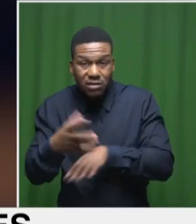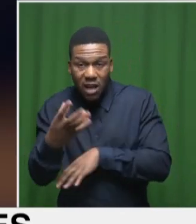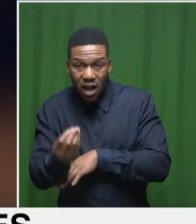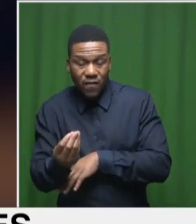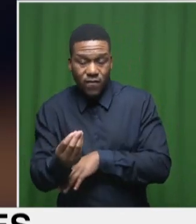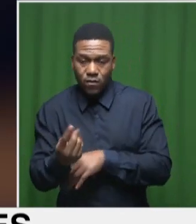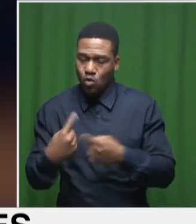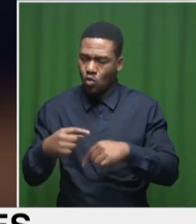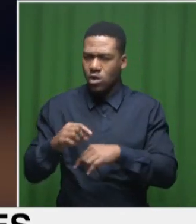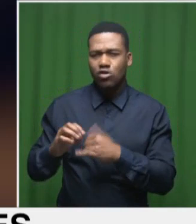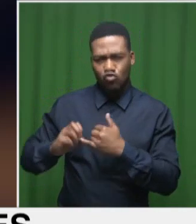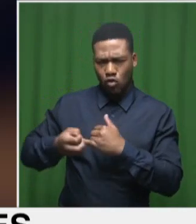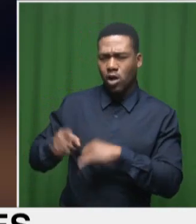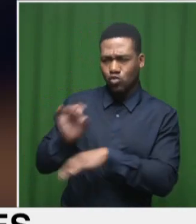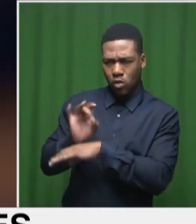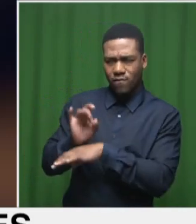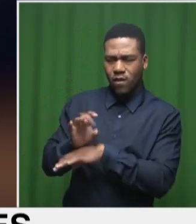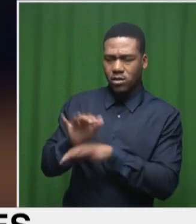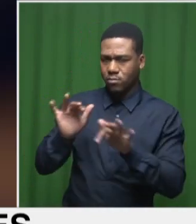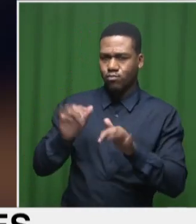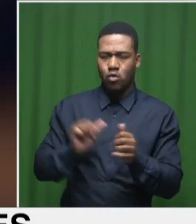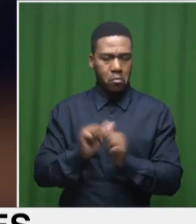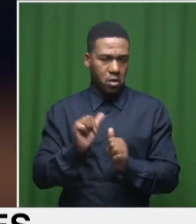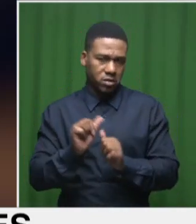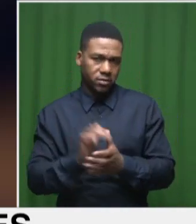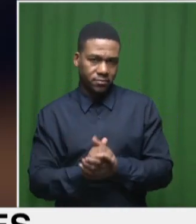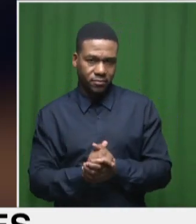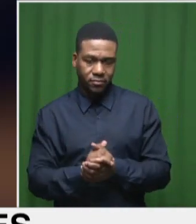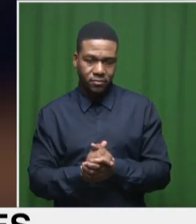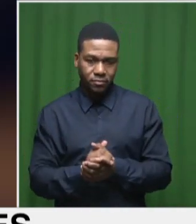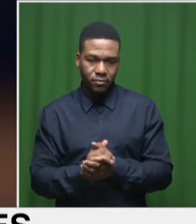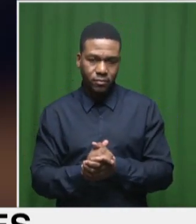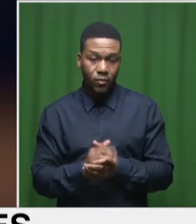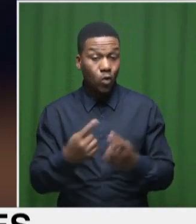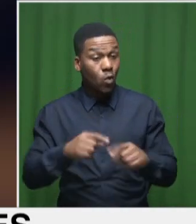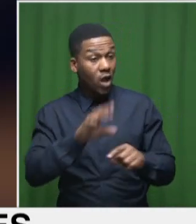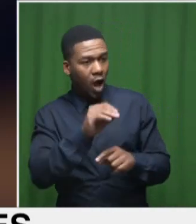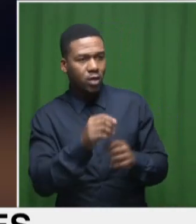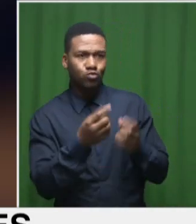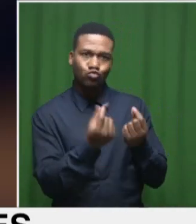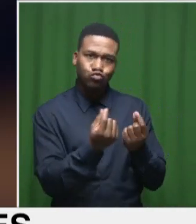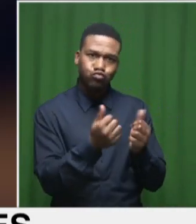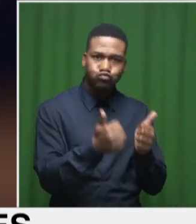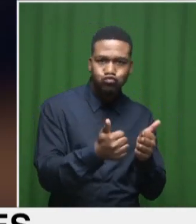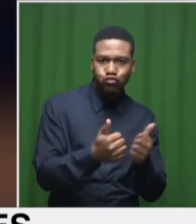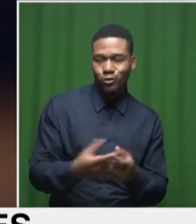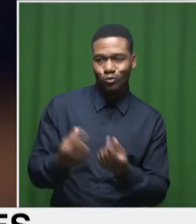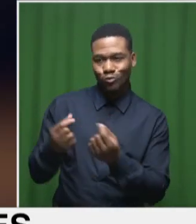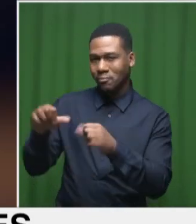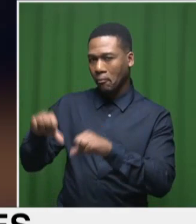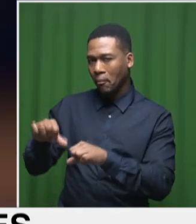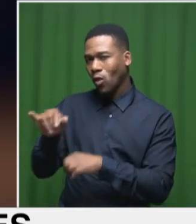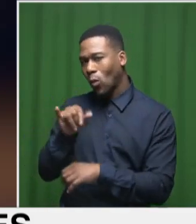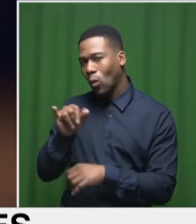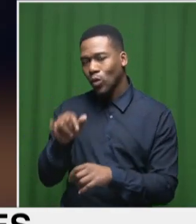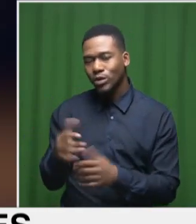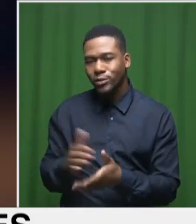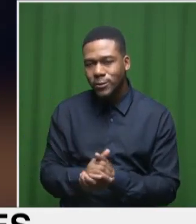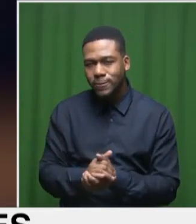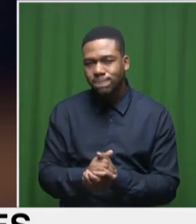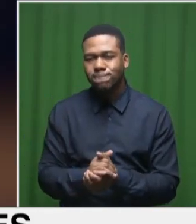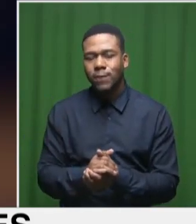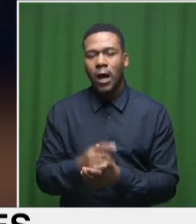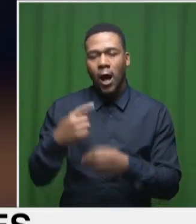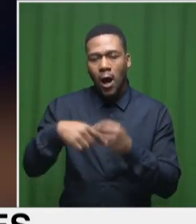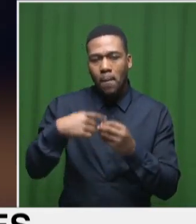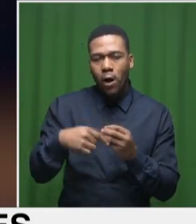discourage that. When asked about the do's and don'ts of cosmetic treatments and fillers, he immediately emphasized that patients should take